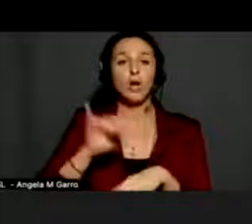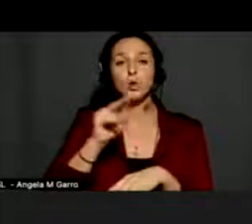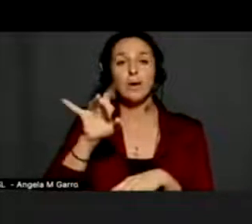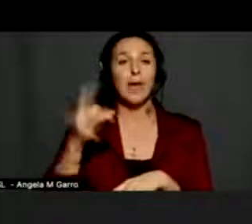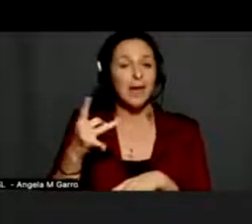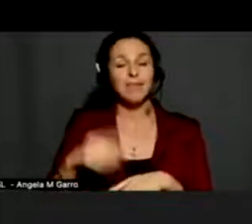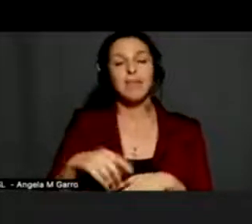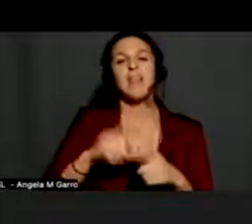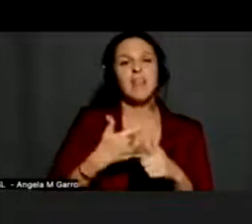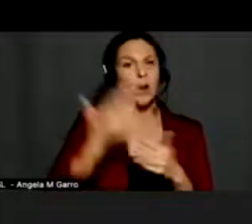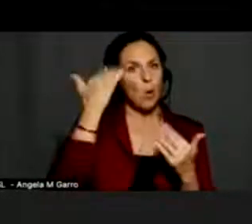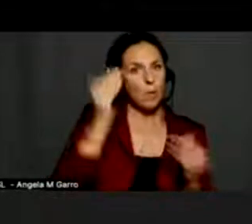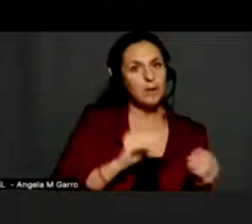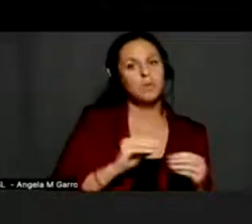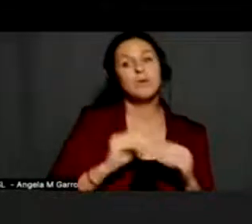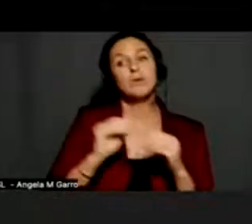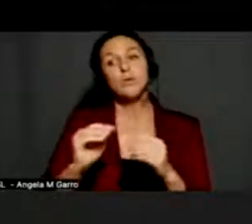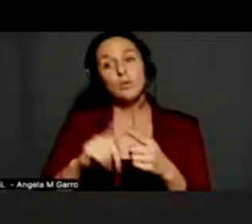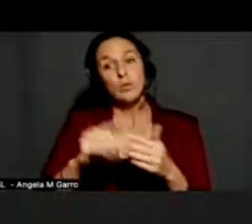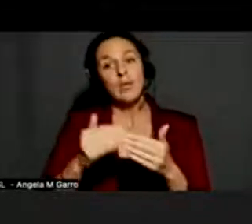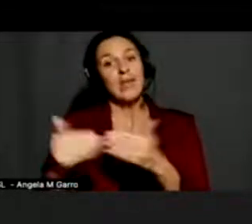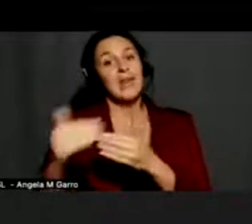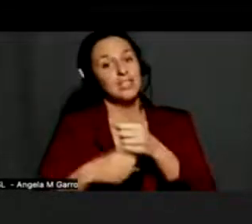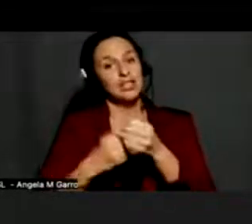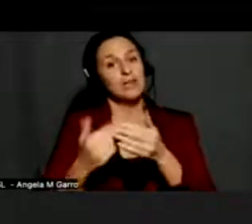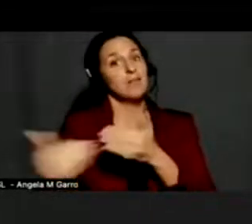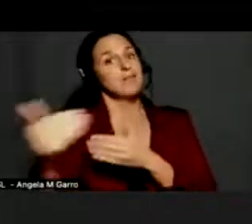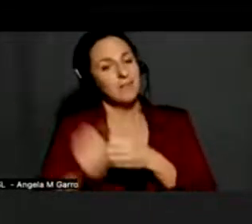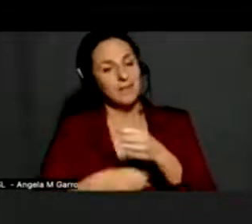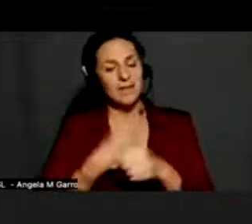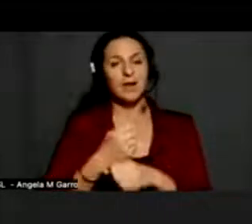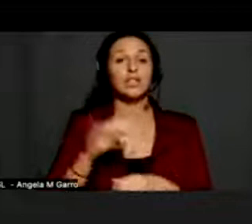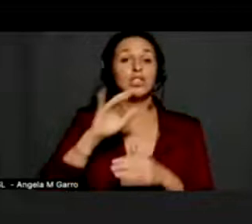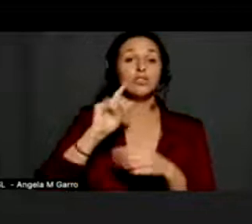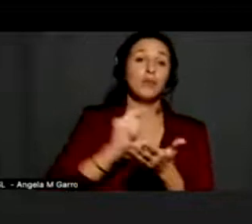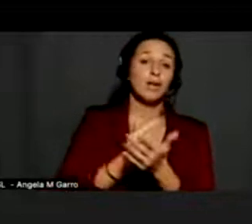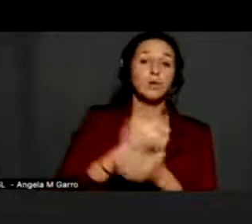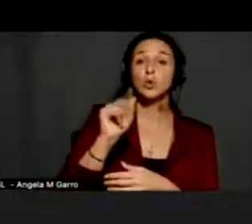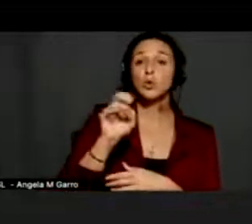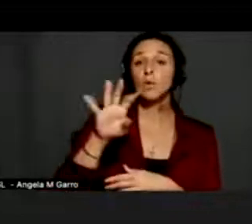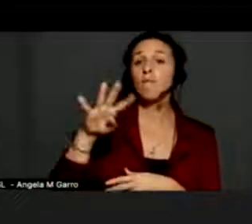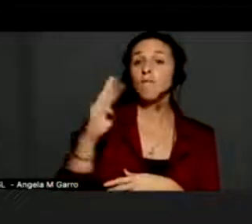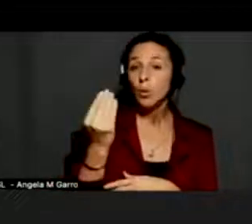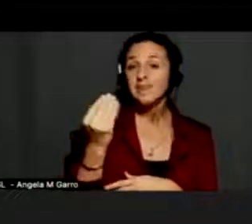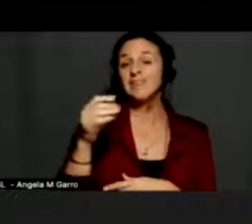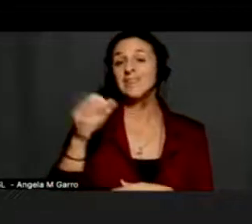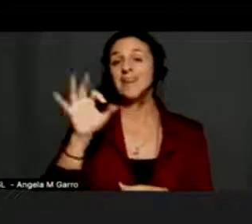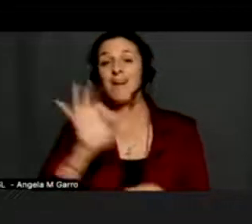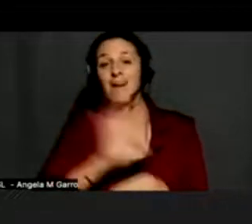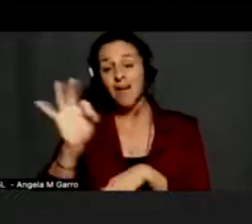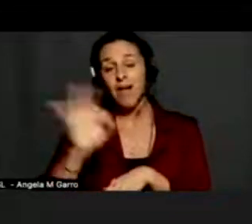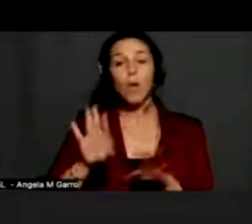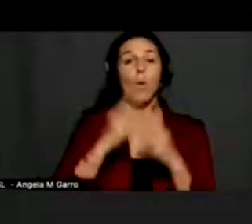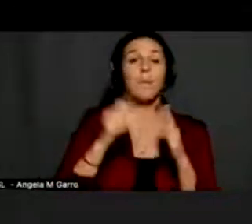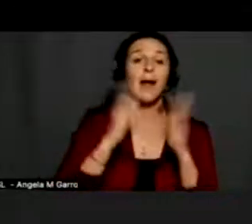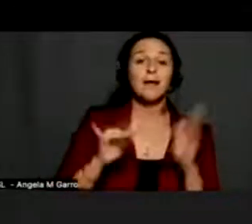we'll move into next year and the following year. Our graduation is June 14th at 9 o'clock. An open house is June